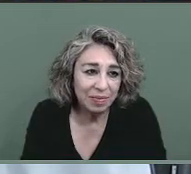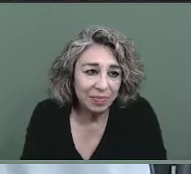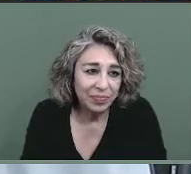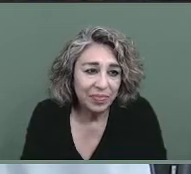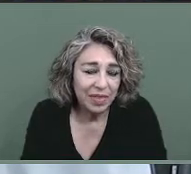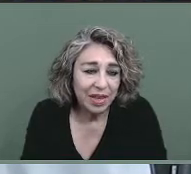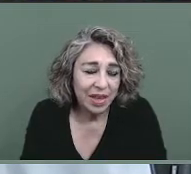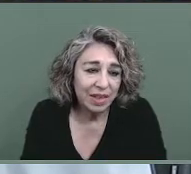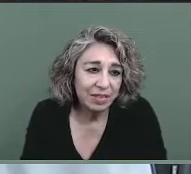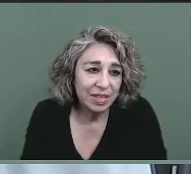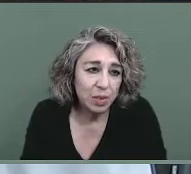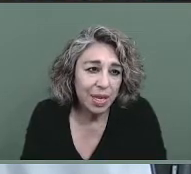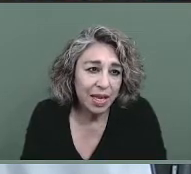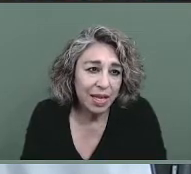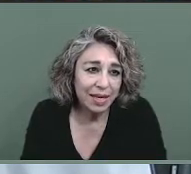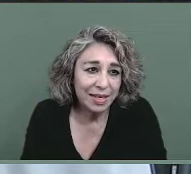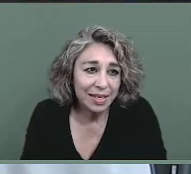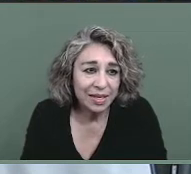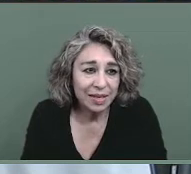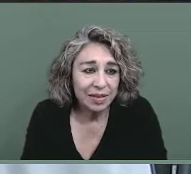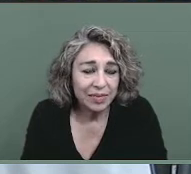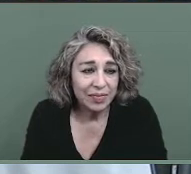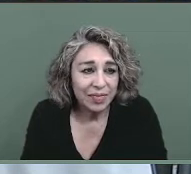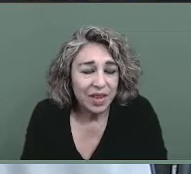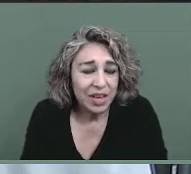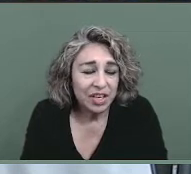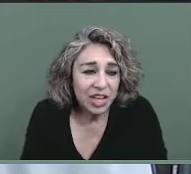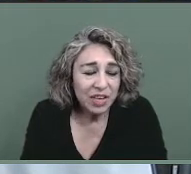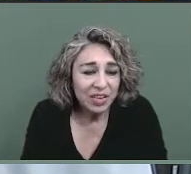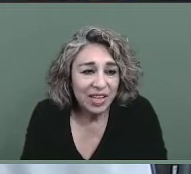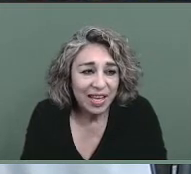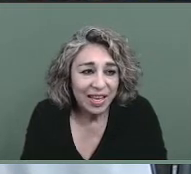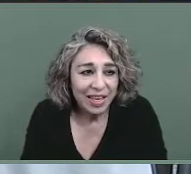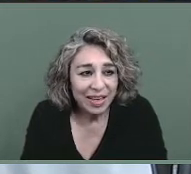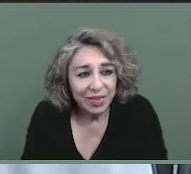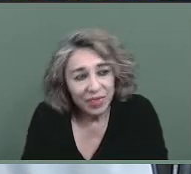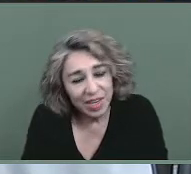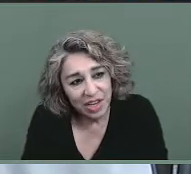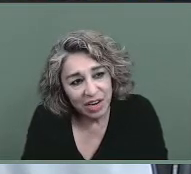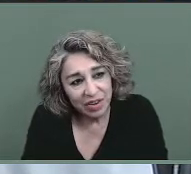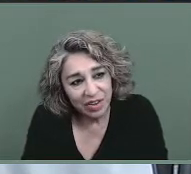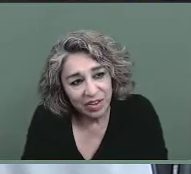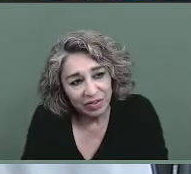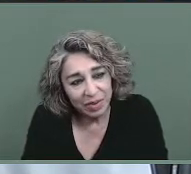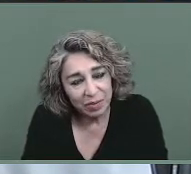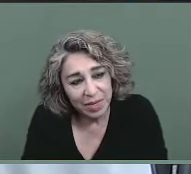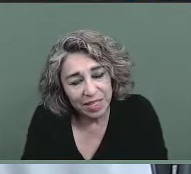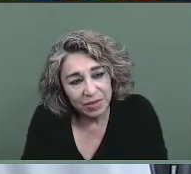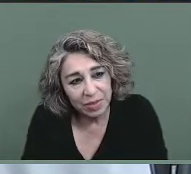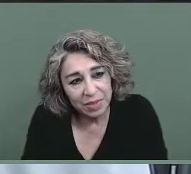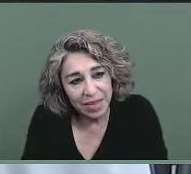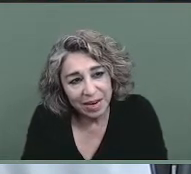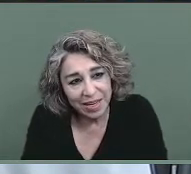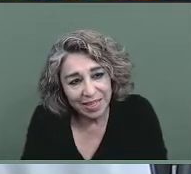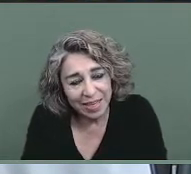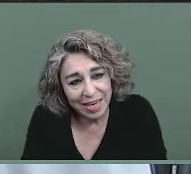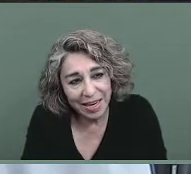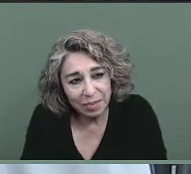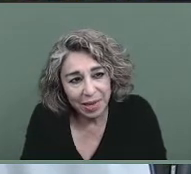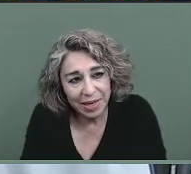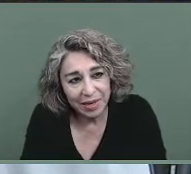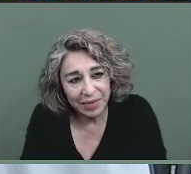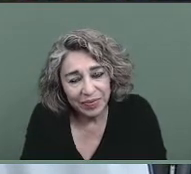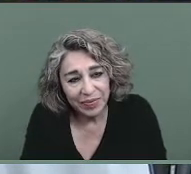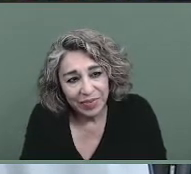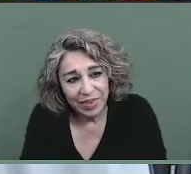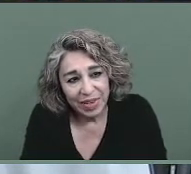of this weekend generally in general from it's from Saturday the Sunday